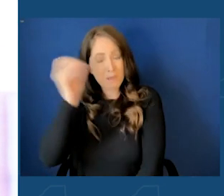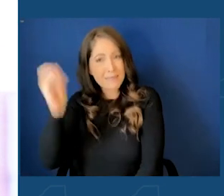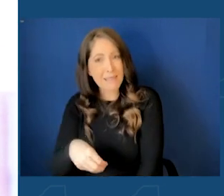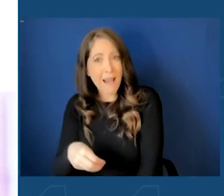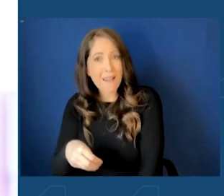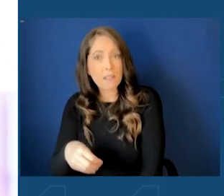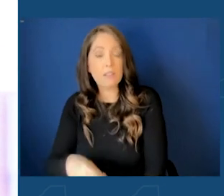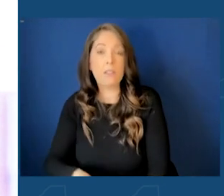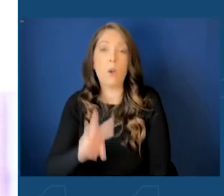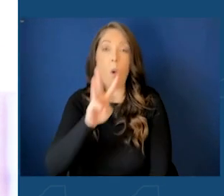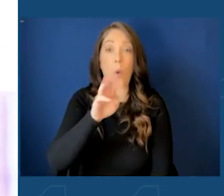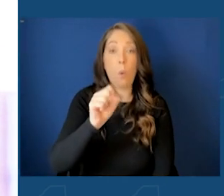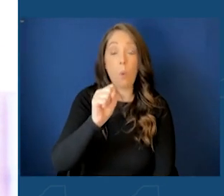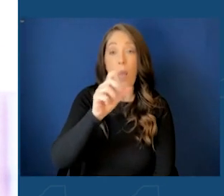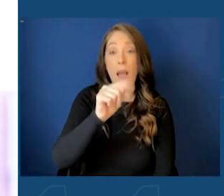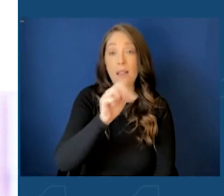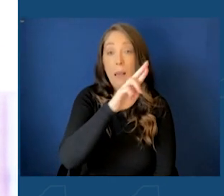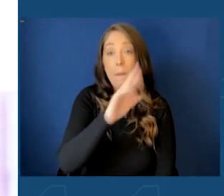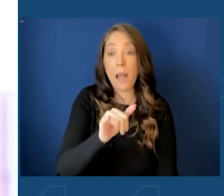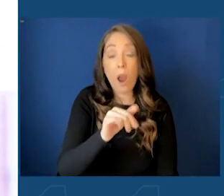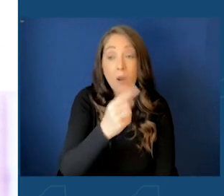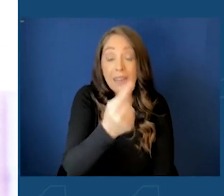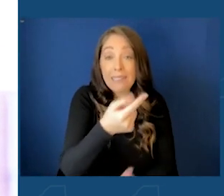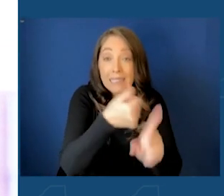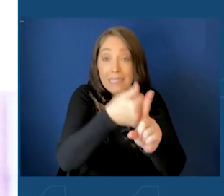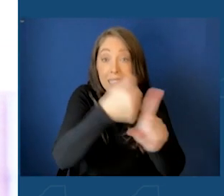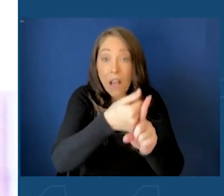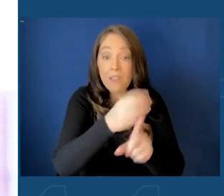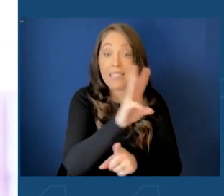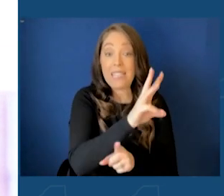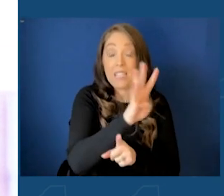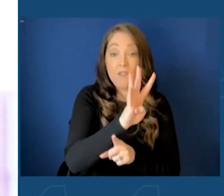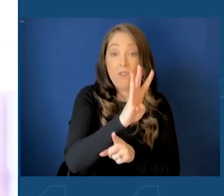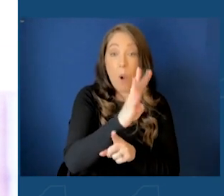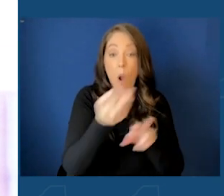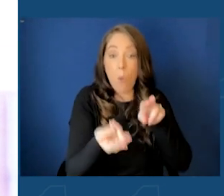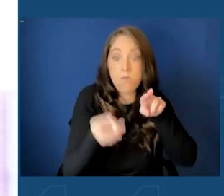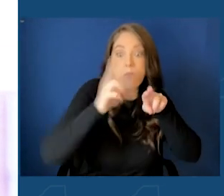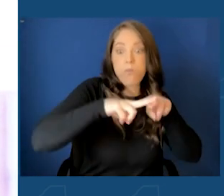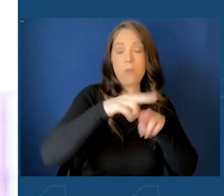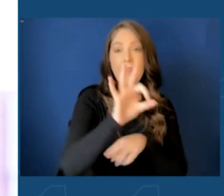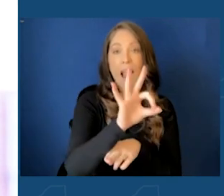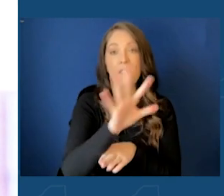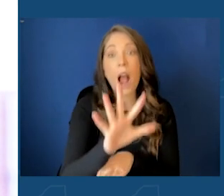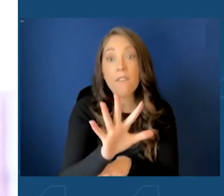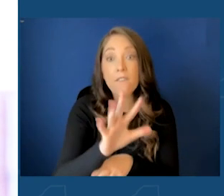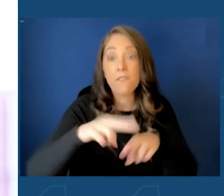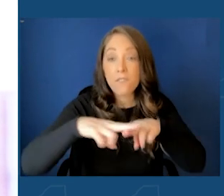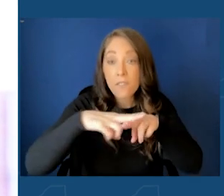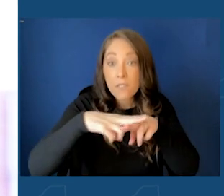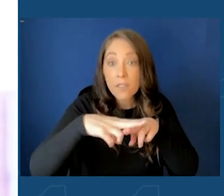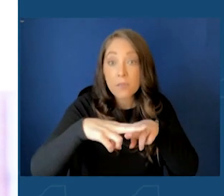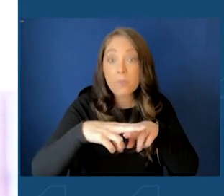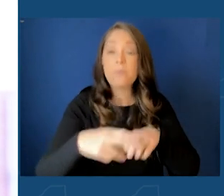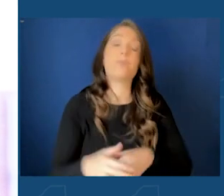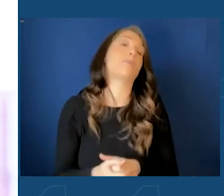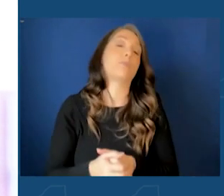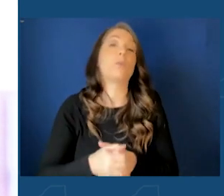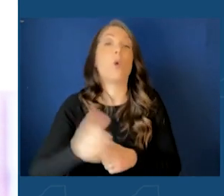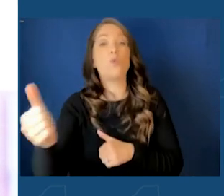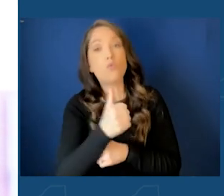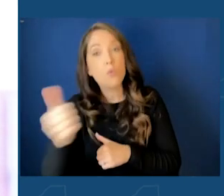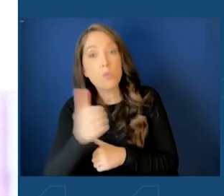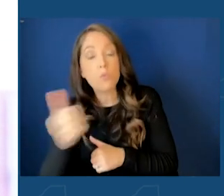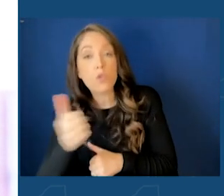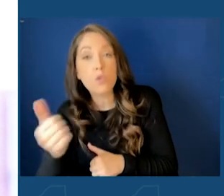Westbury alone, it'll go from 64 trains on weekdays to 95. You'll save commuters heading into East Midtown up to